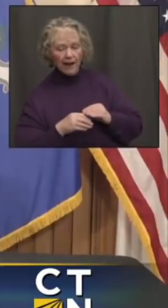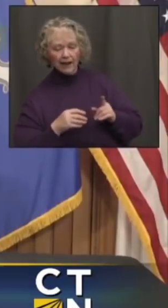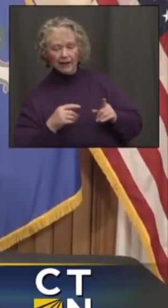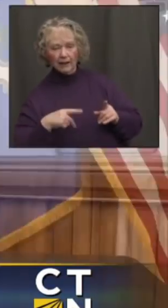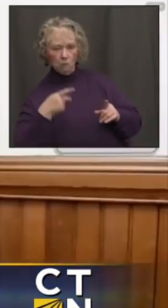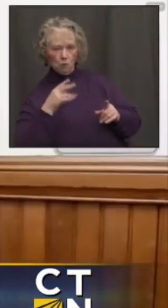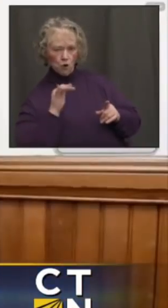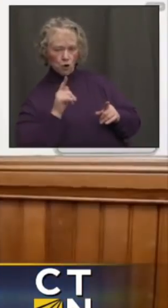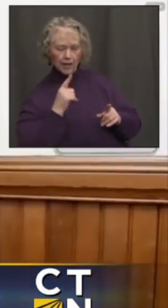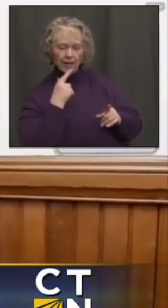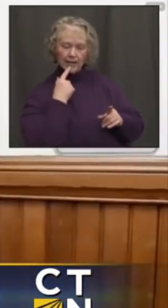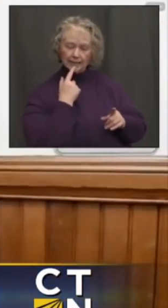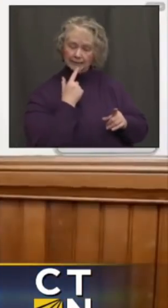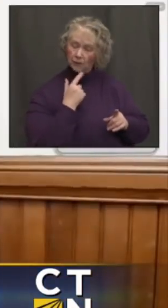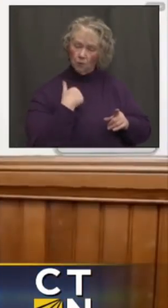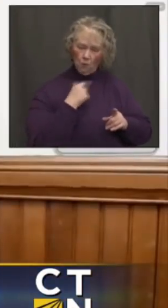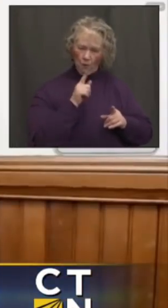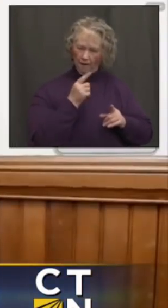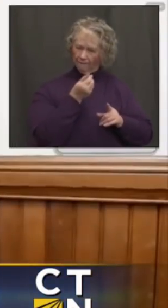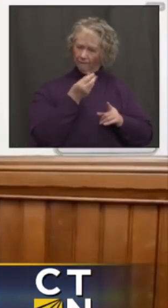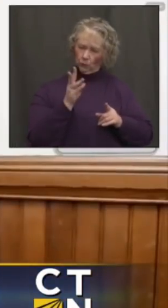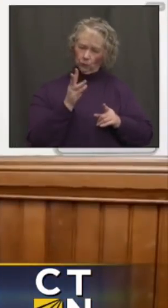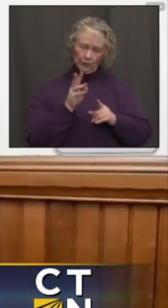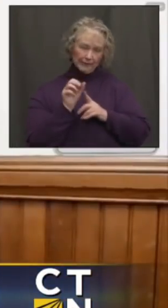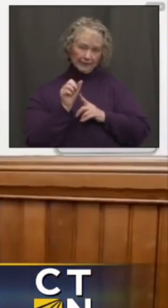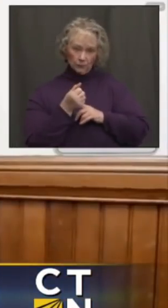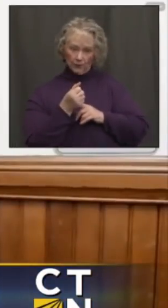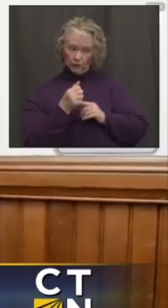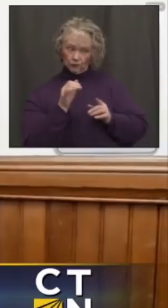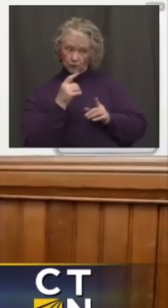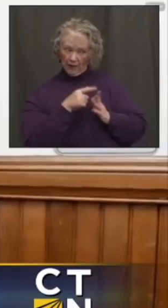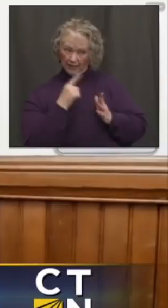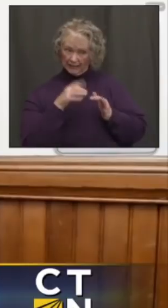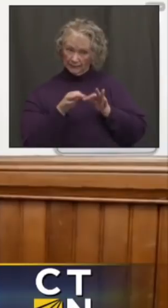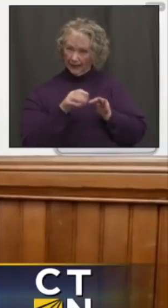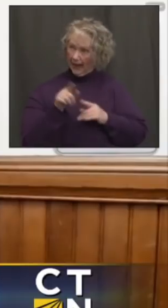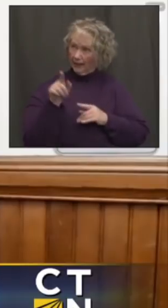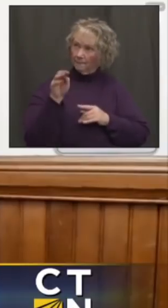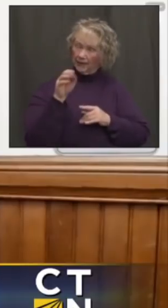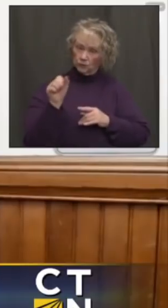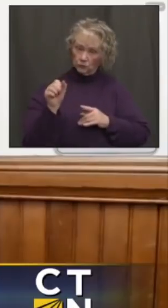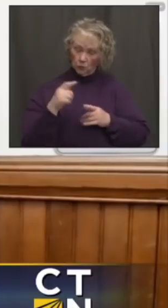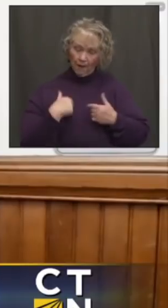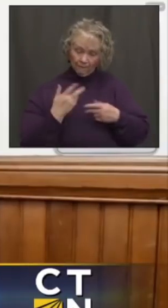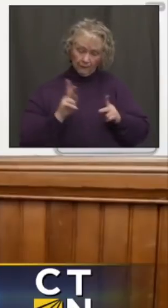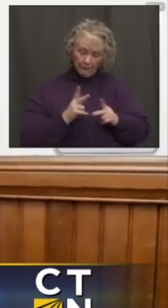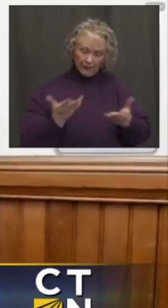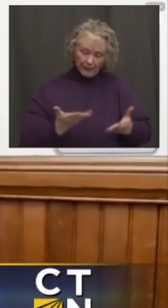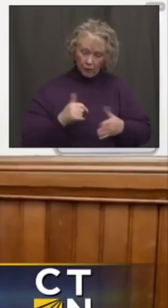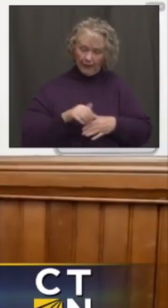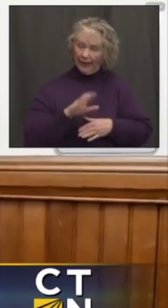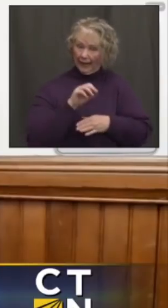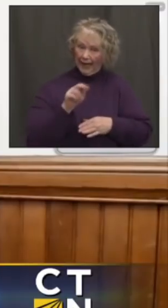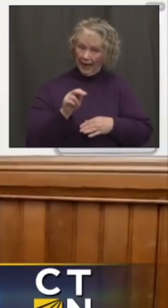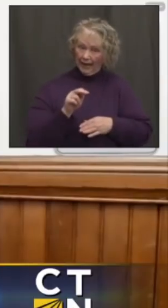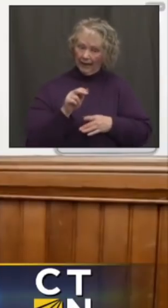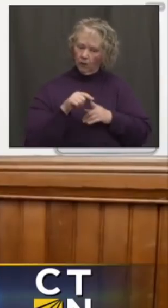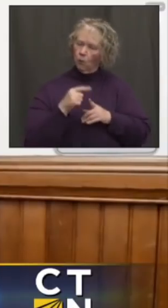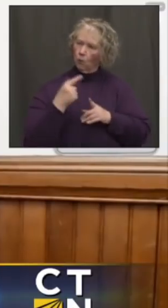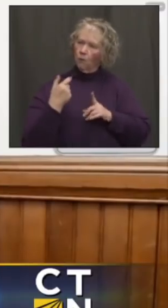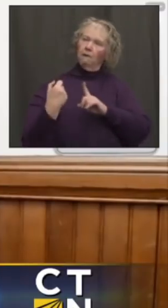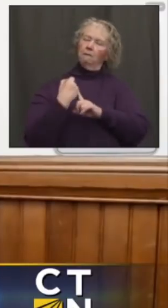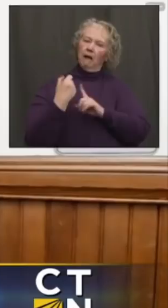time, you paid half and half. So that's what the dispute's going to be about, and that's going to be adjudicated, I think, in the courts. And I'll